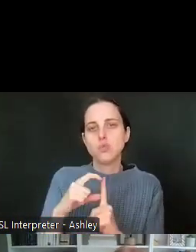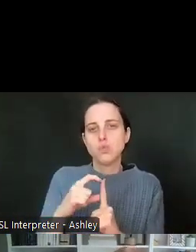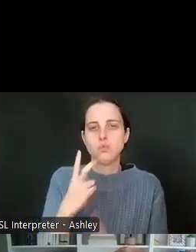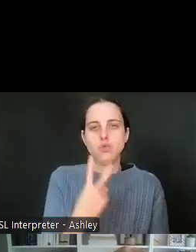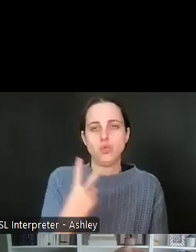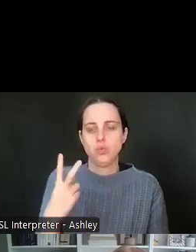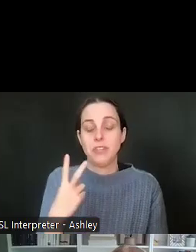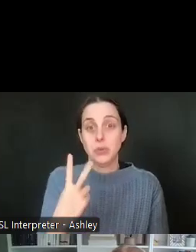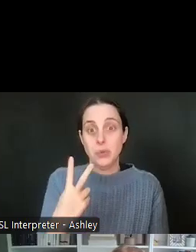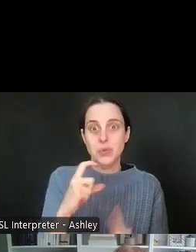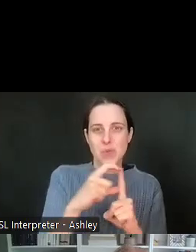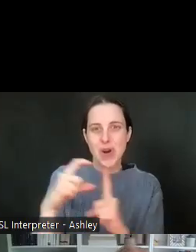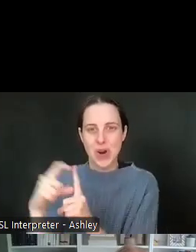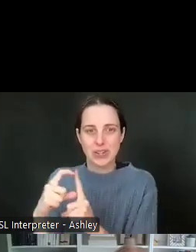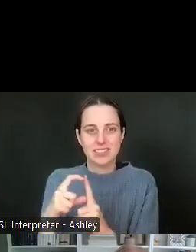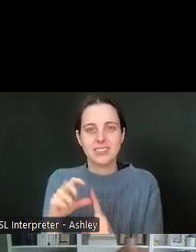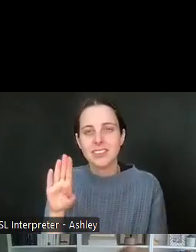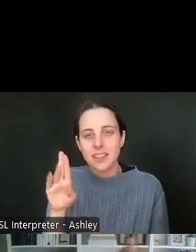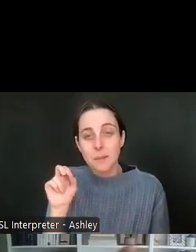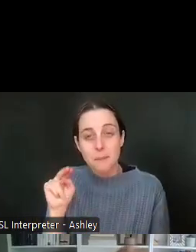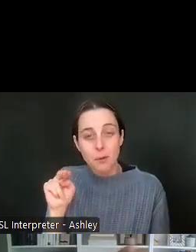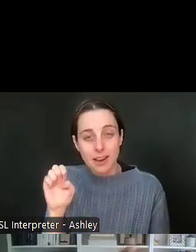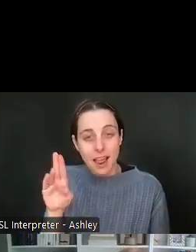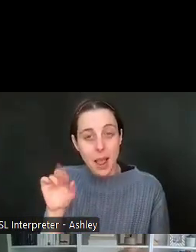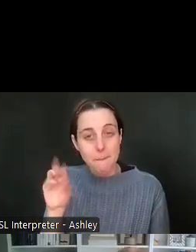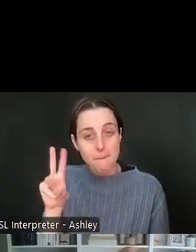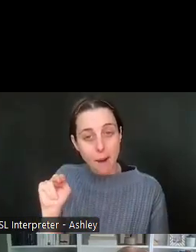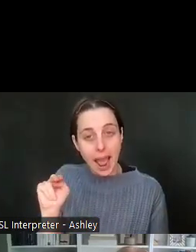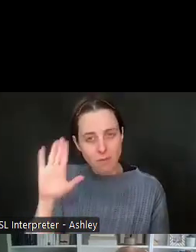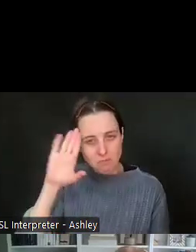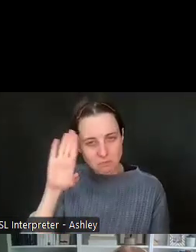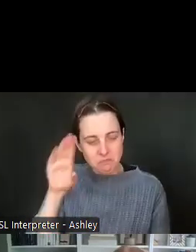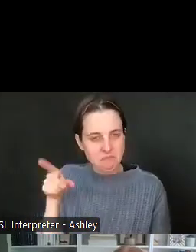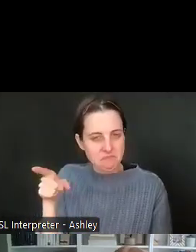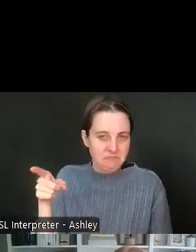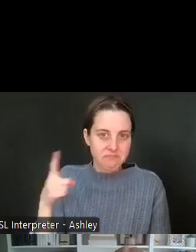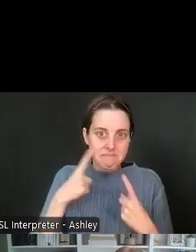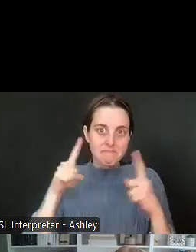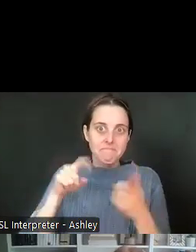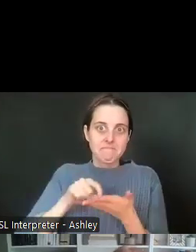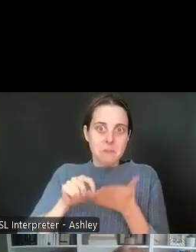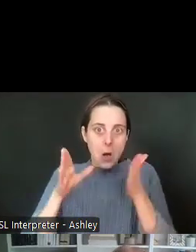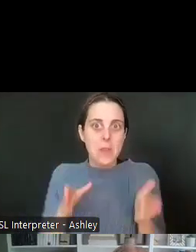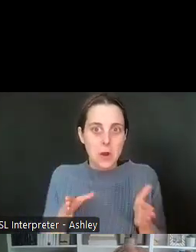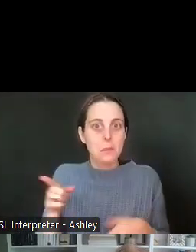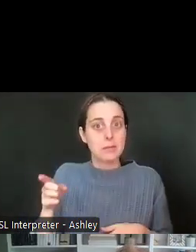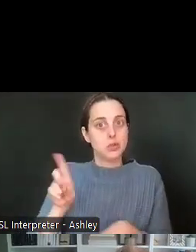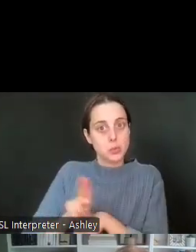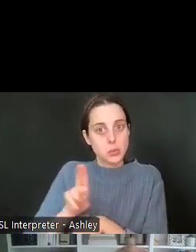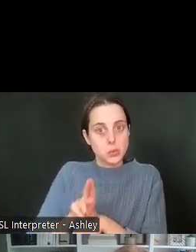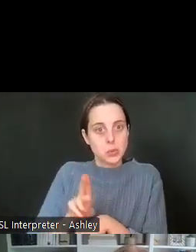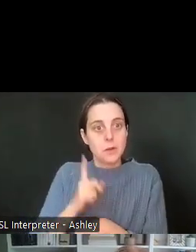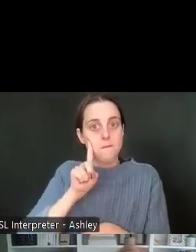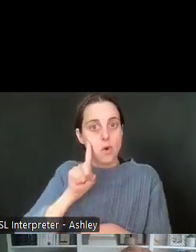begins every facilitation. It's now a tool that I use when I begin every facilitation. So do me a favor and type